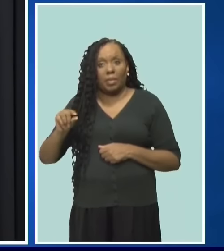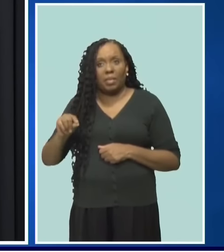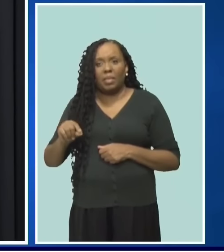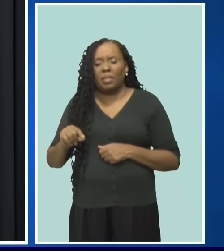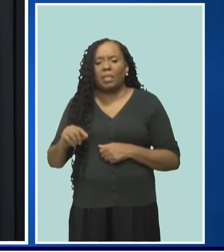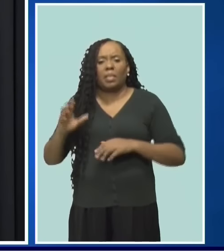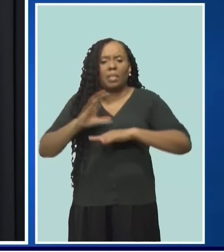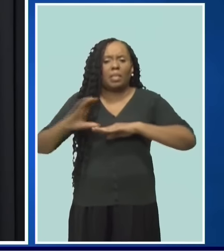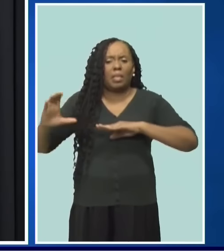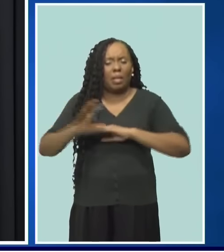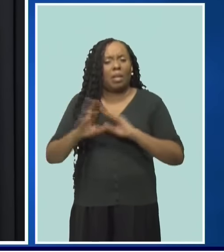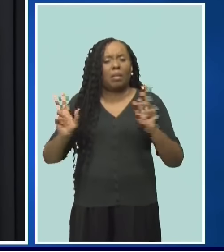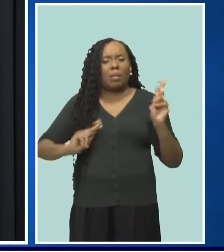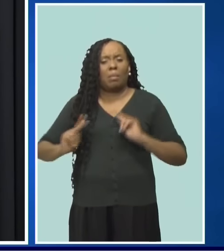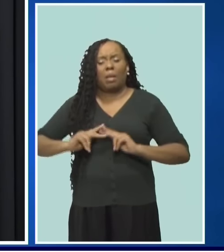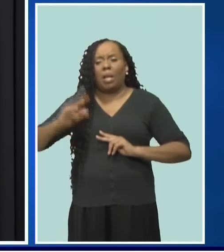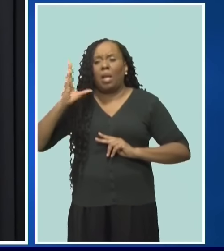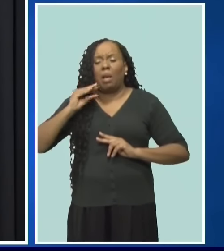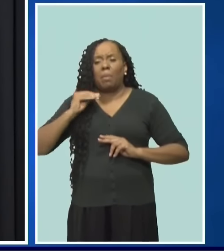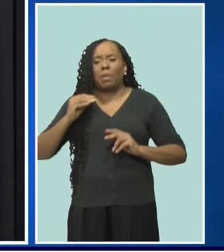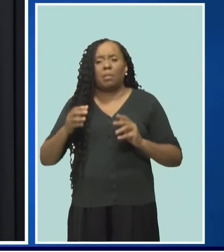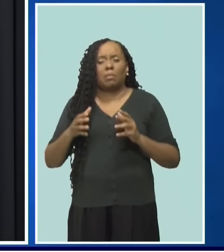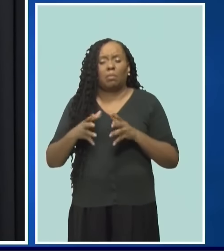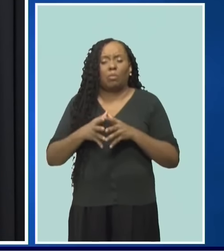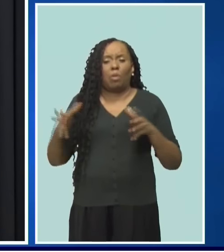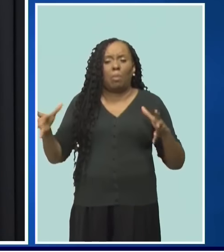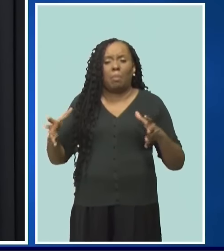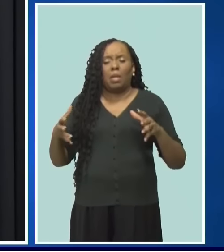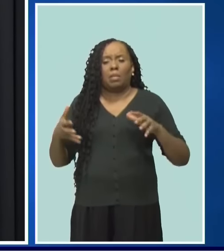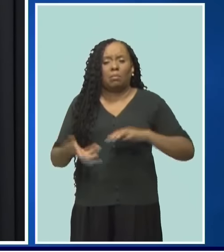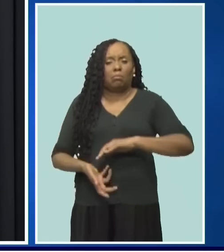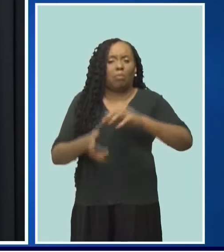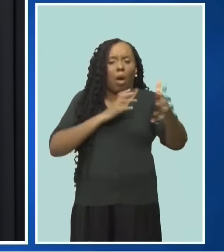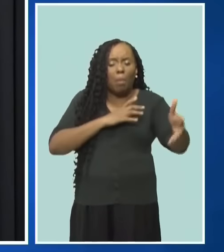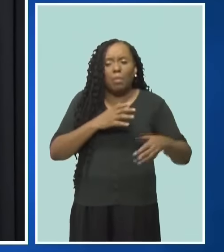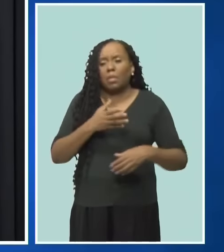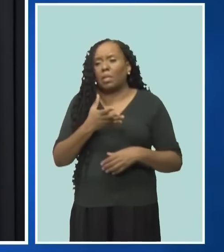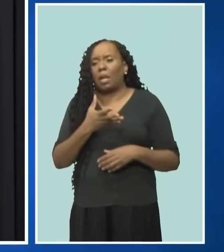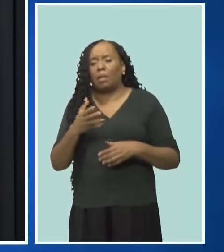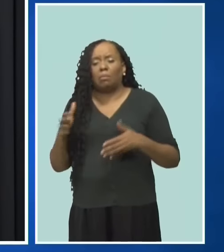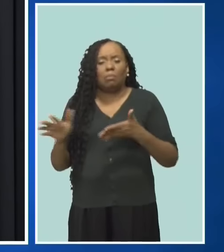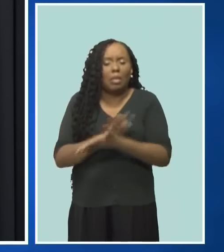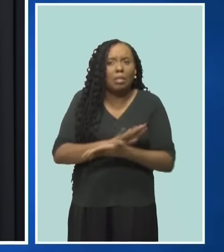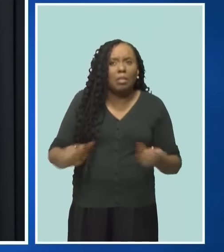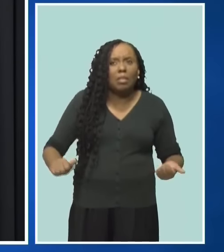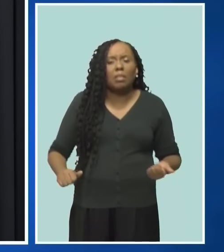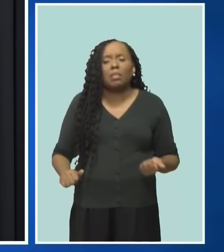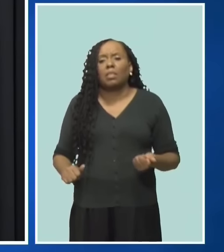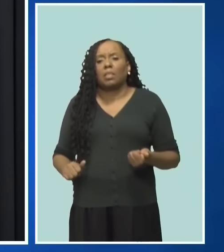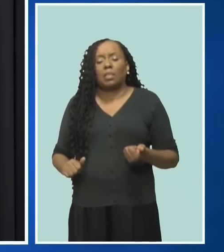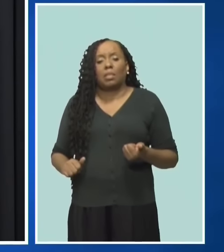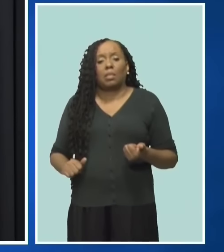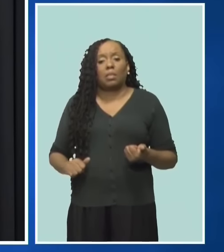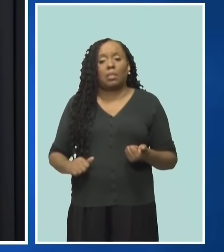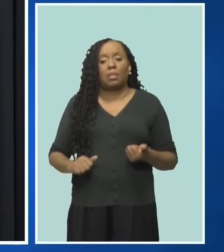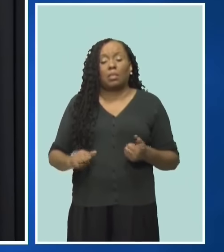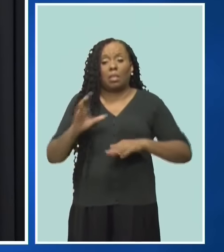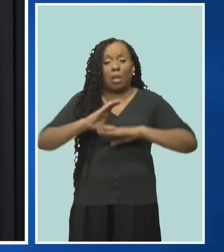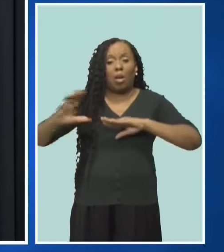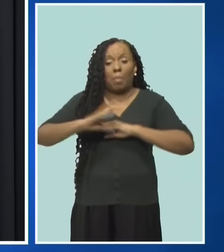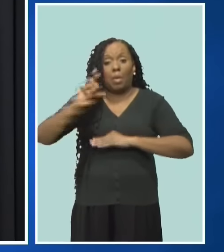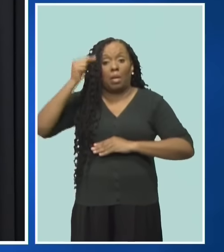damage being paid out by regional governments and regional entities as